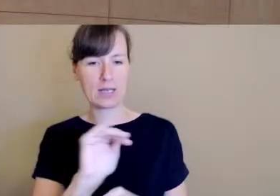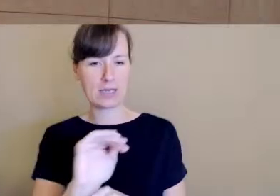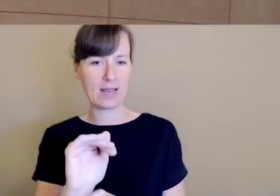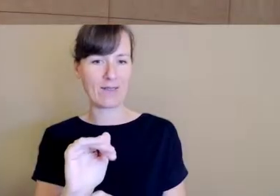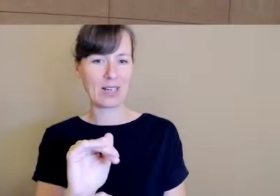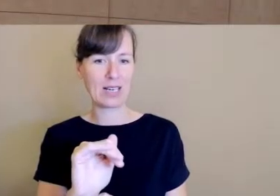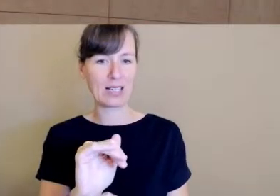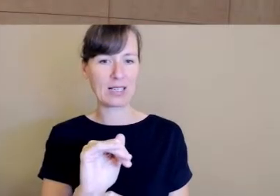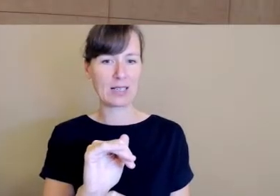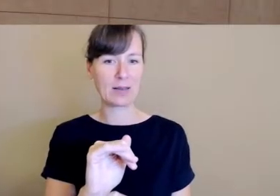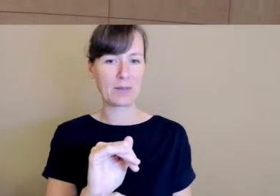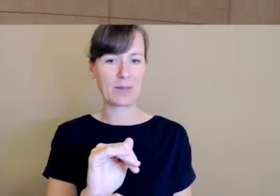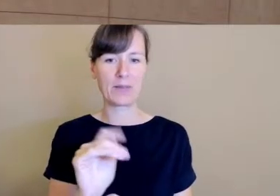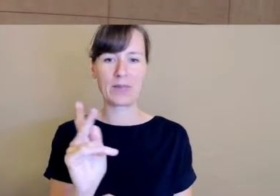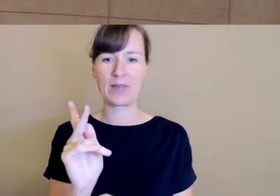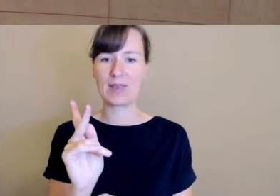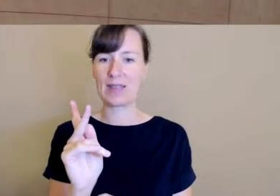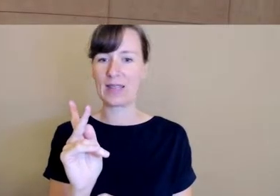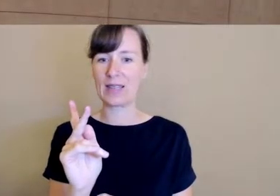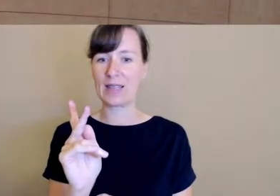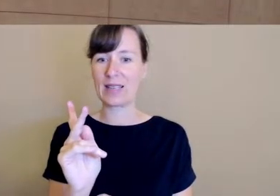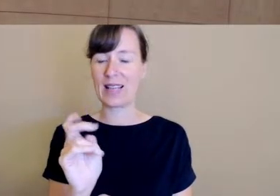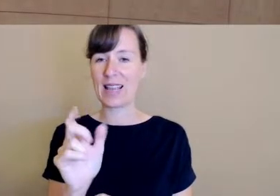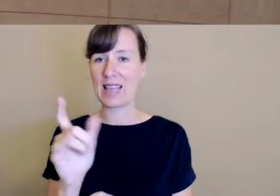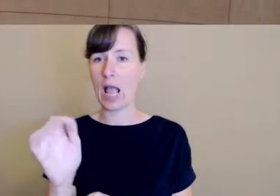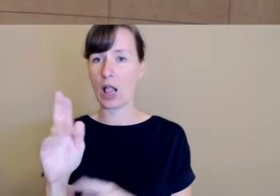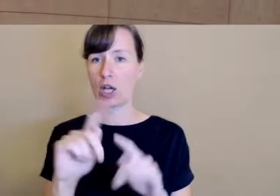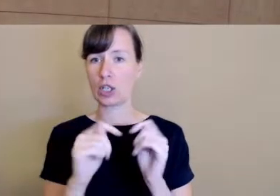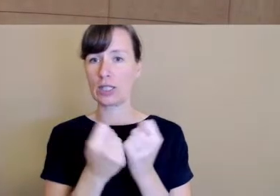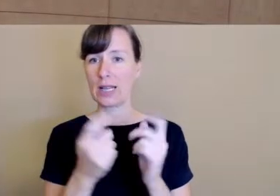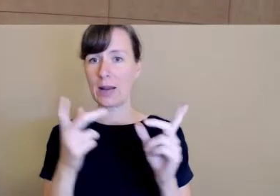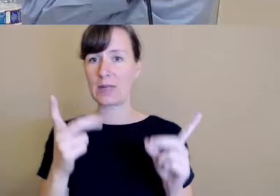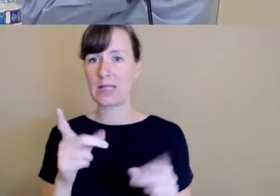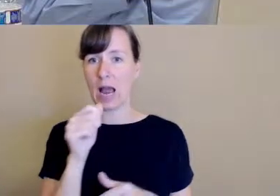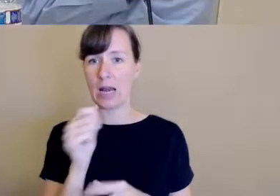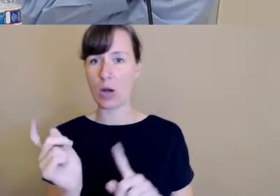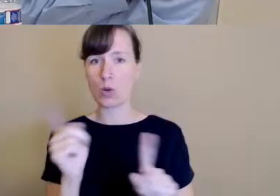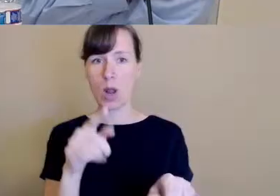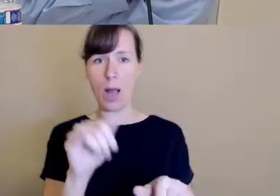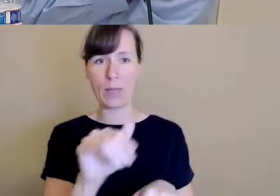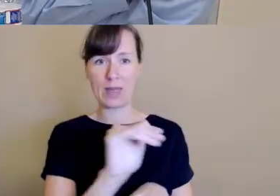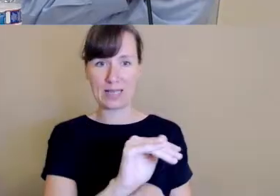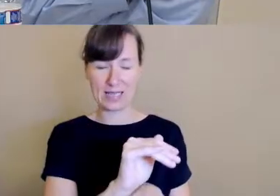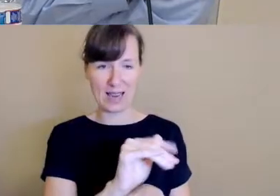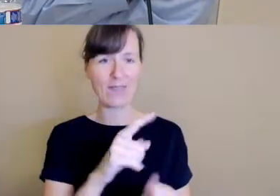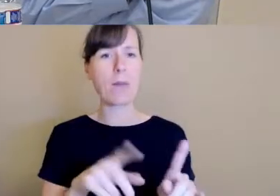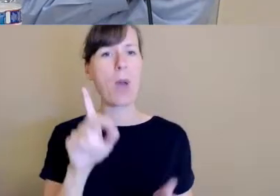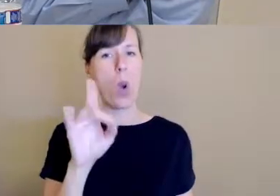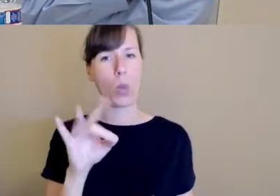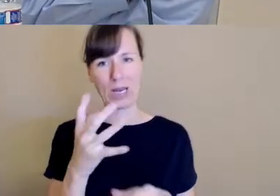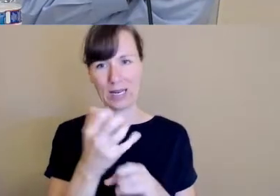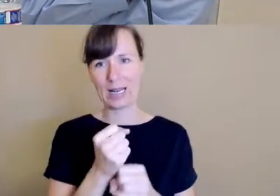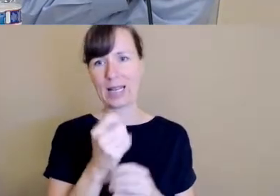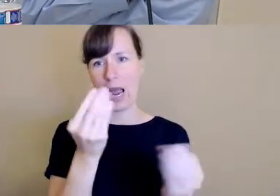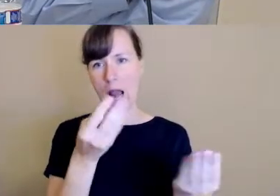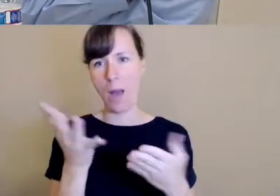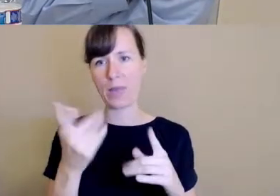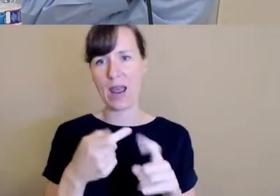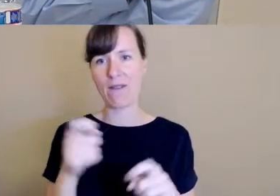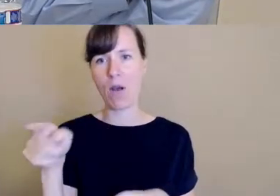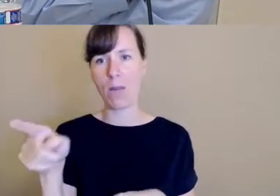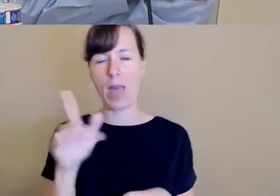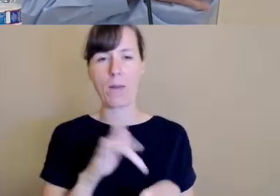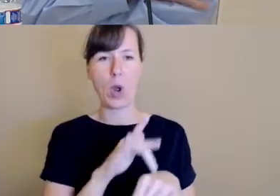team decided not to attend this evening, but we did get an update from them earlier